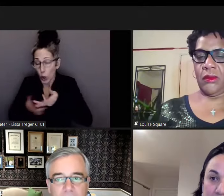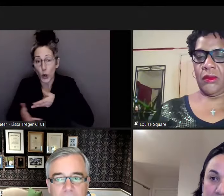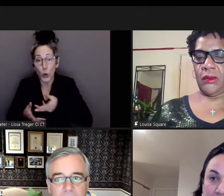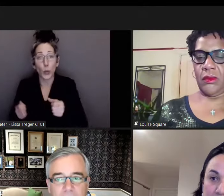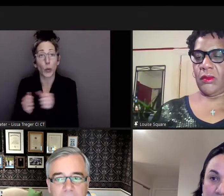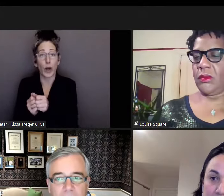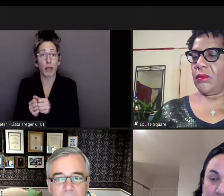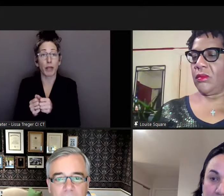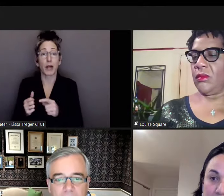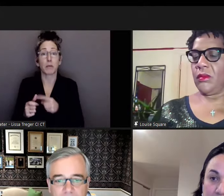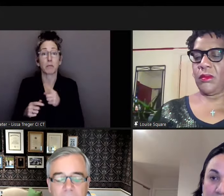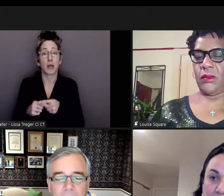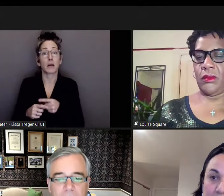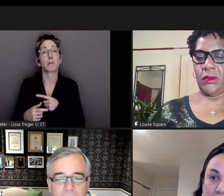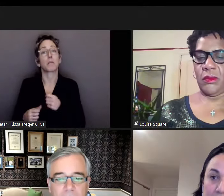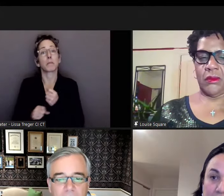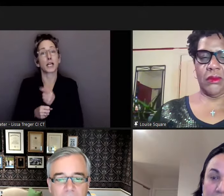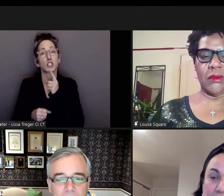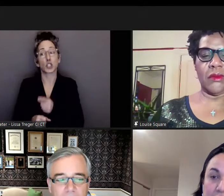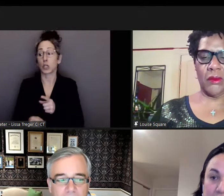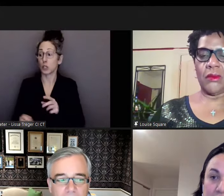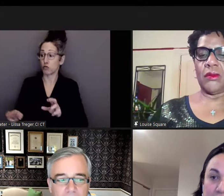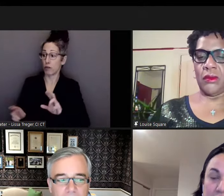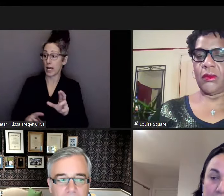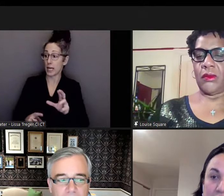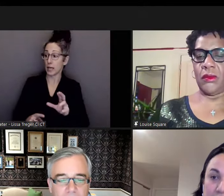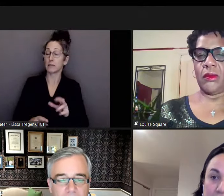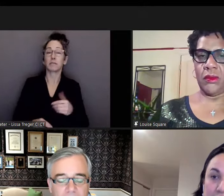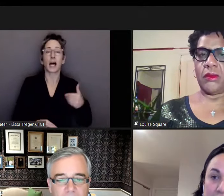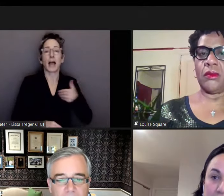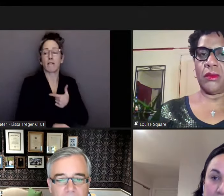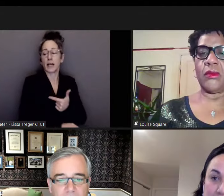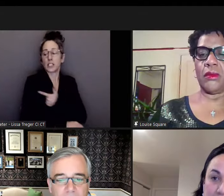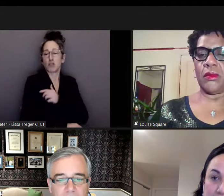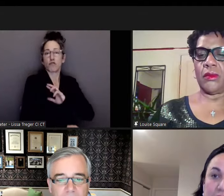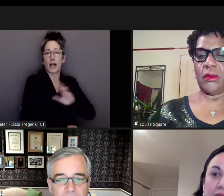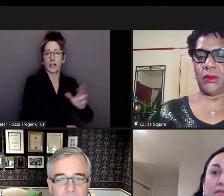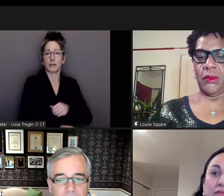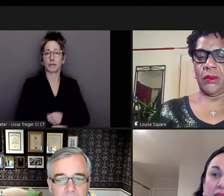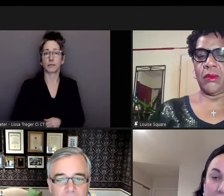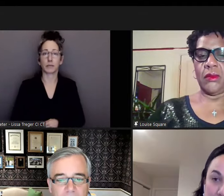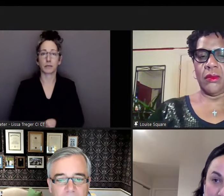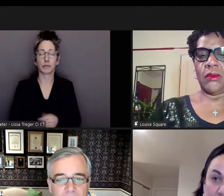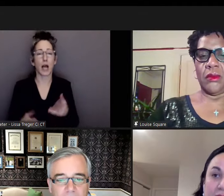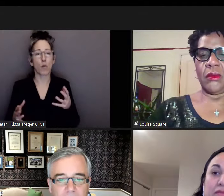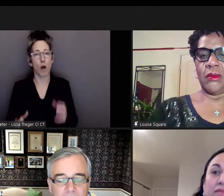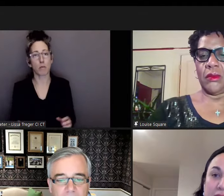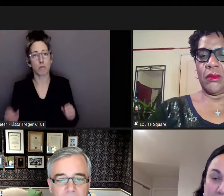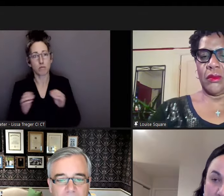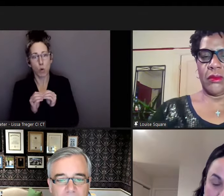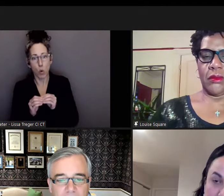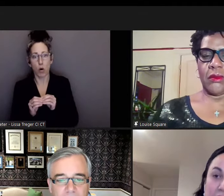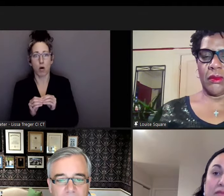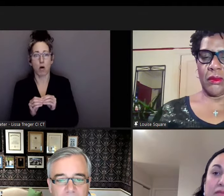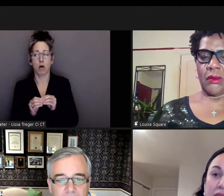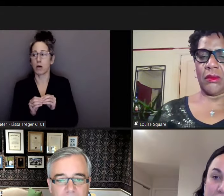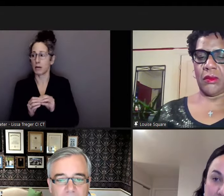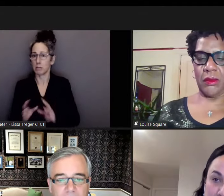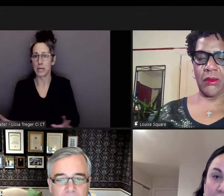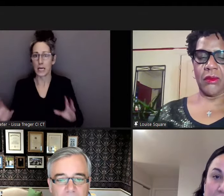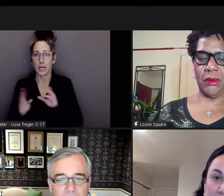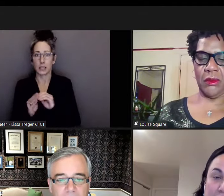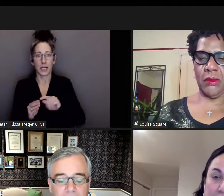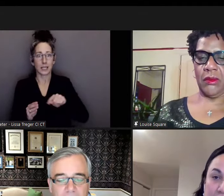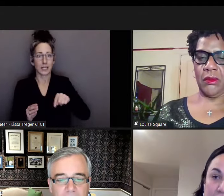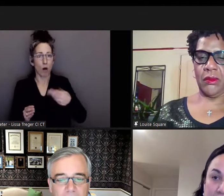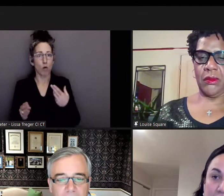vaccine is available for them. I don't call it vaccine hesitancy. I call it, we need to be able to have more town halls, answer questions, be honest and transparent.